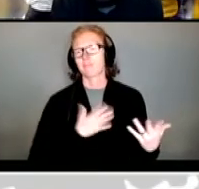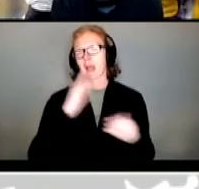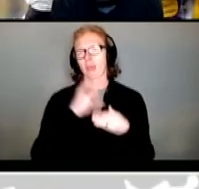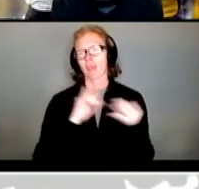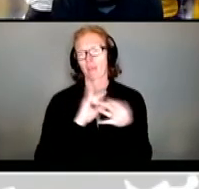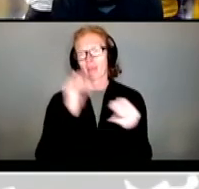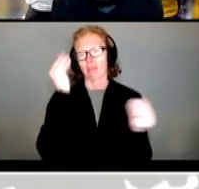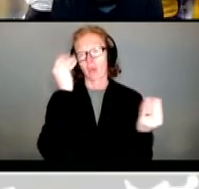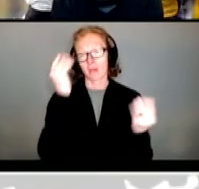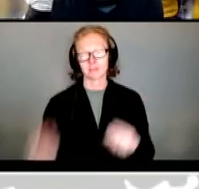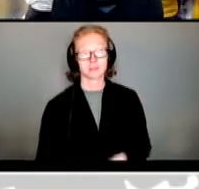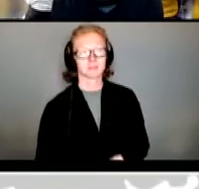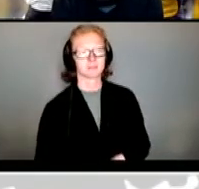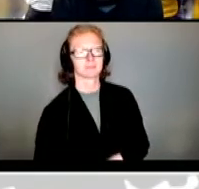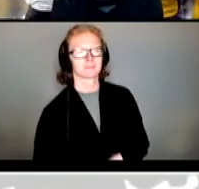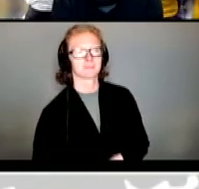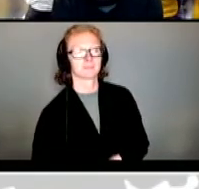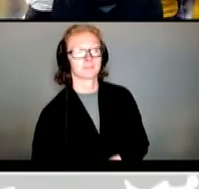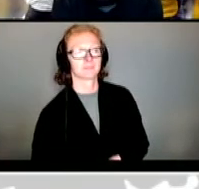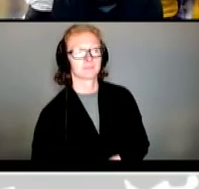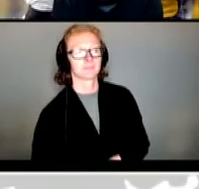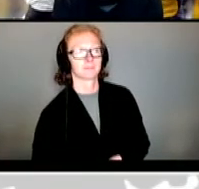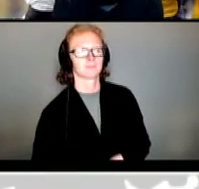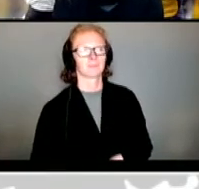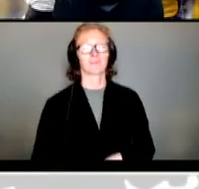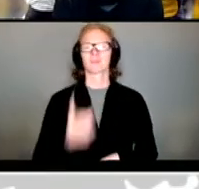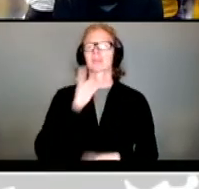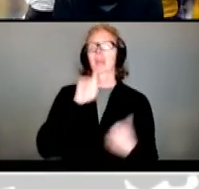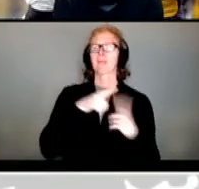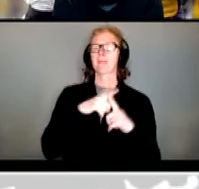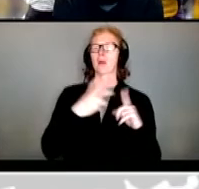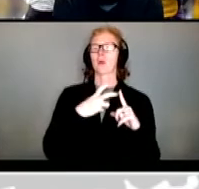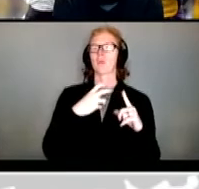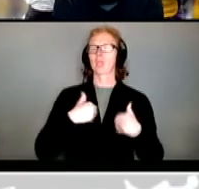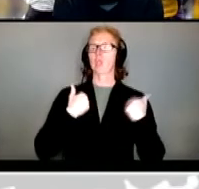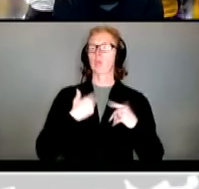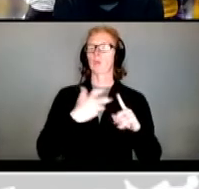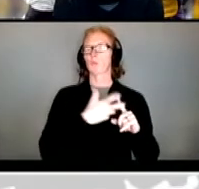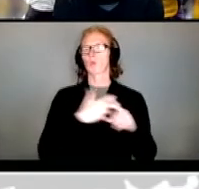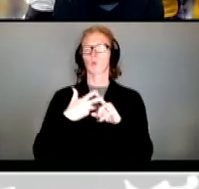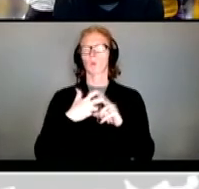on how we're going to be looking at this youth recruitment effort